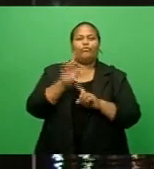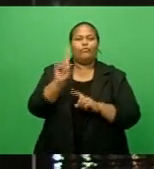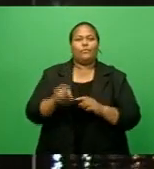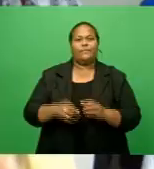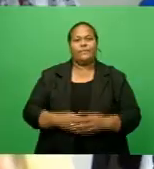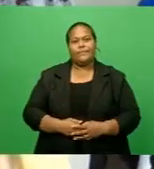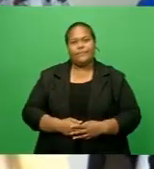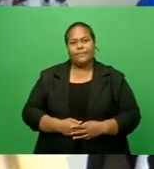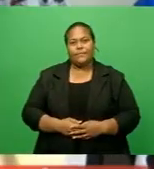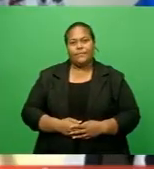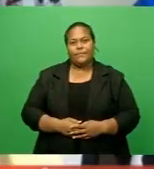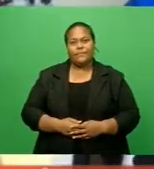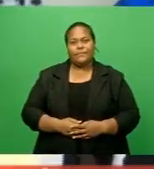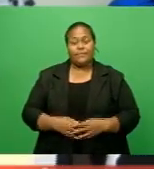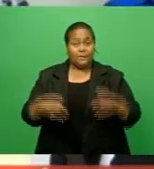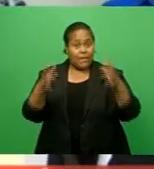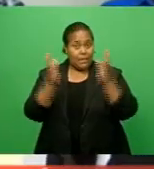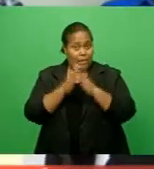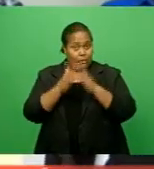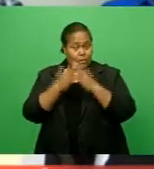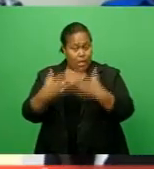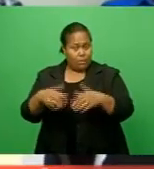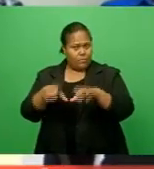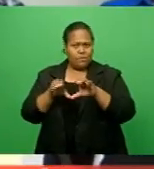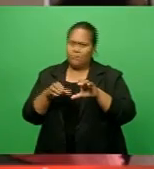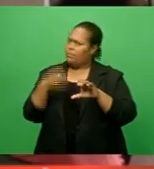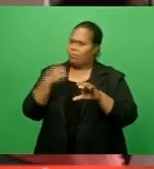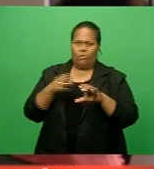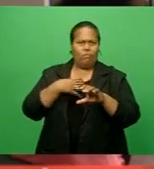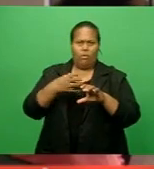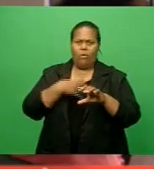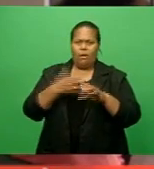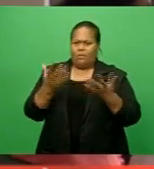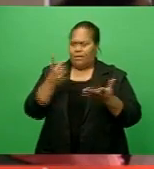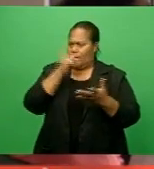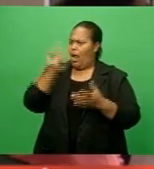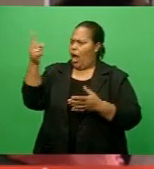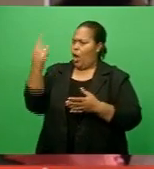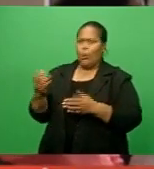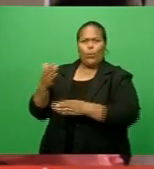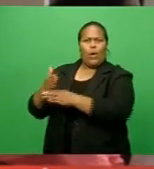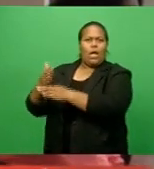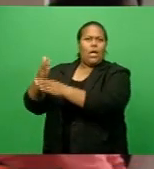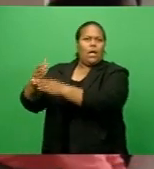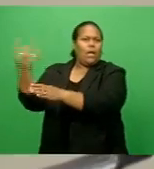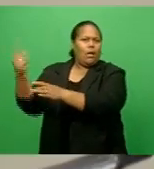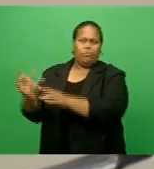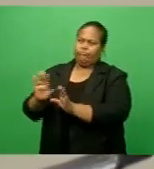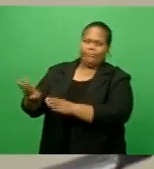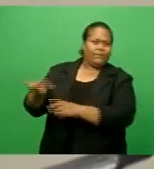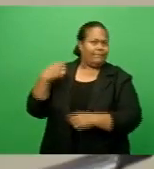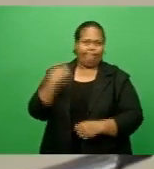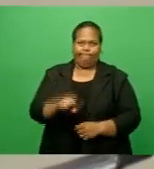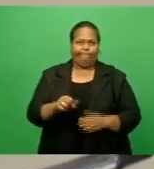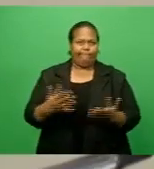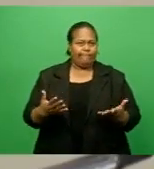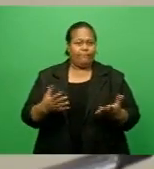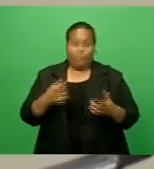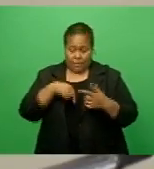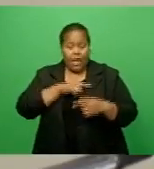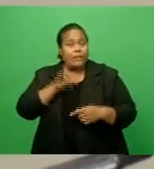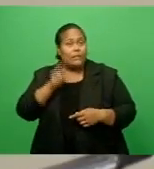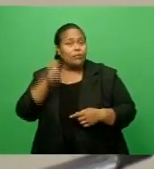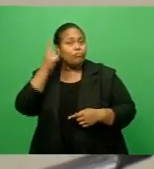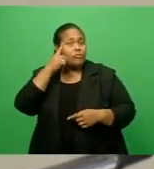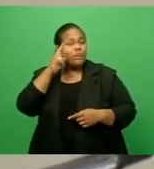reports. Municipal councils can no longer afford to work in isolation or individually. We must rethink and change